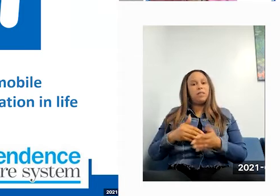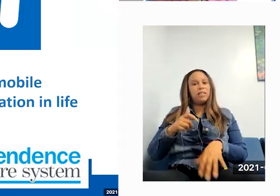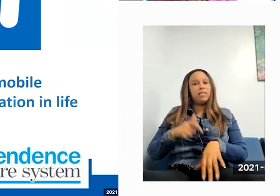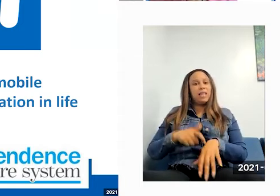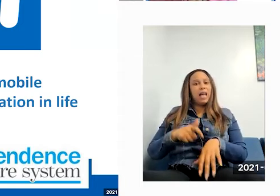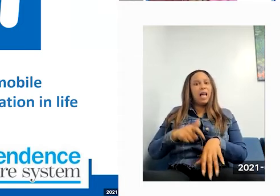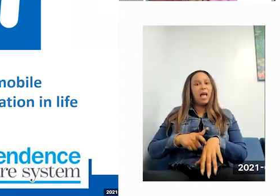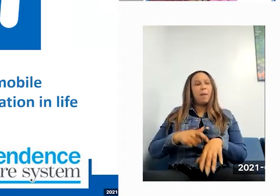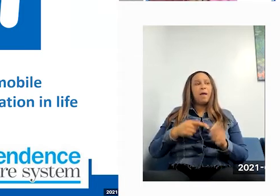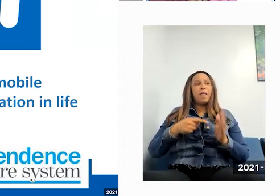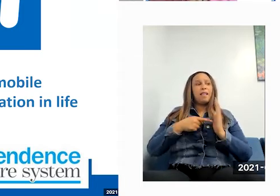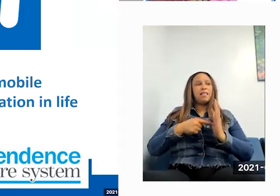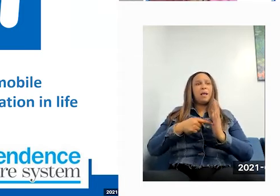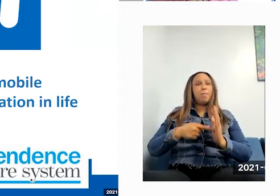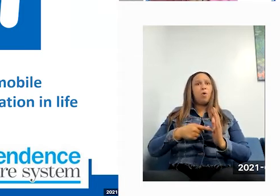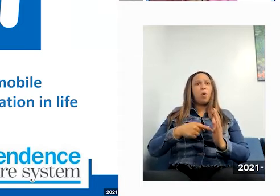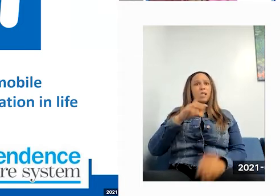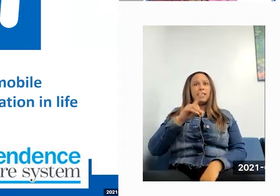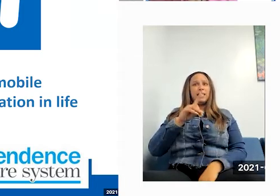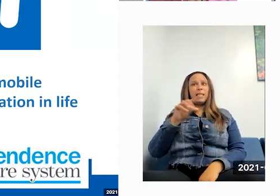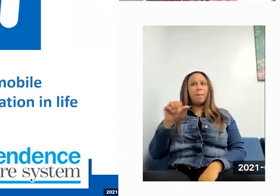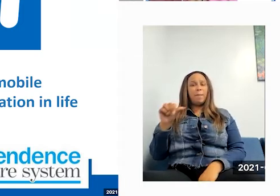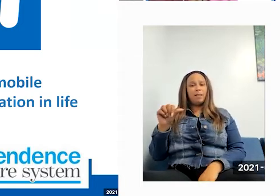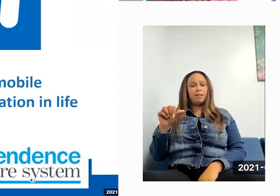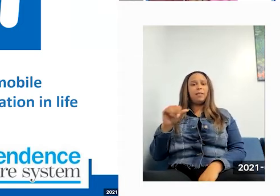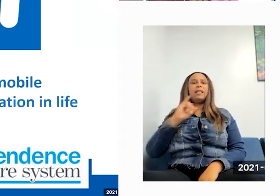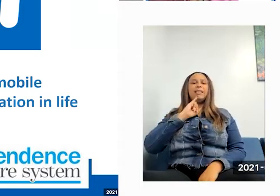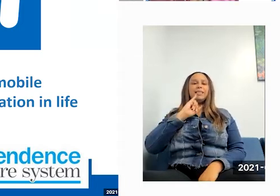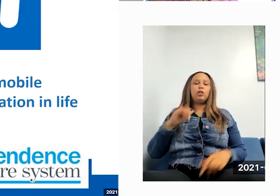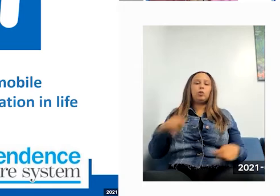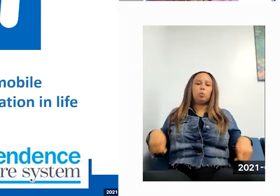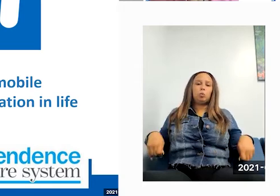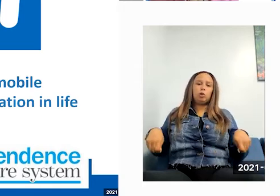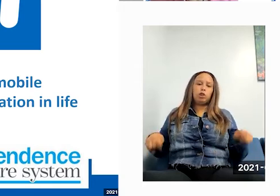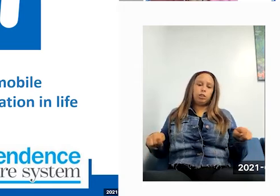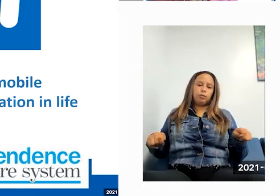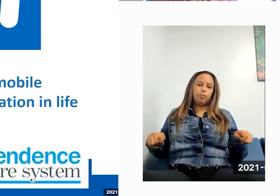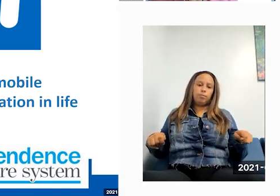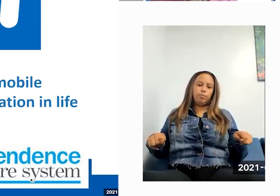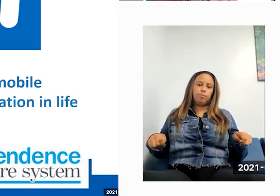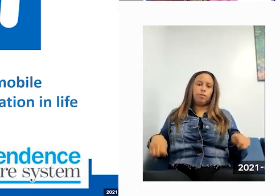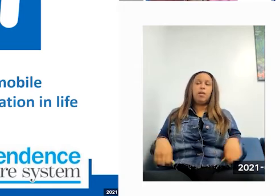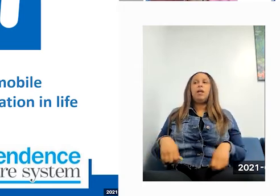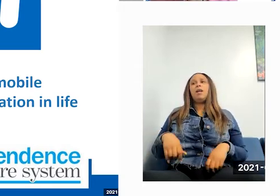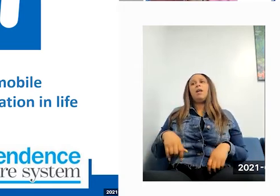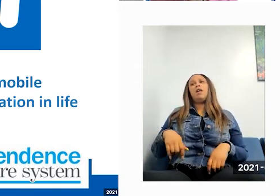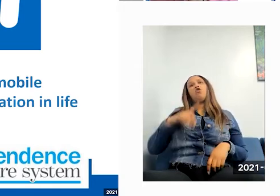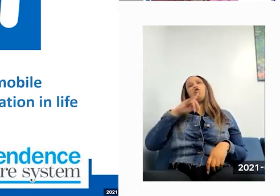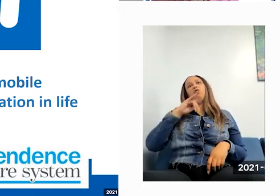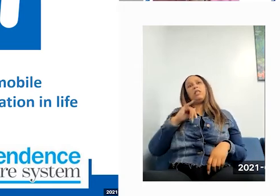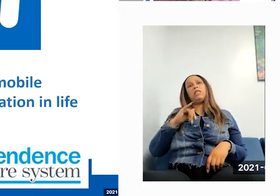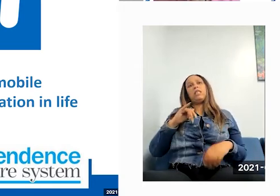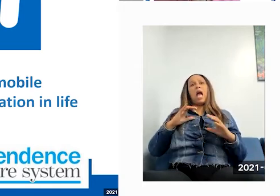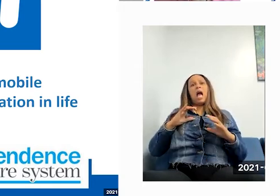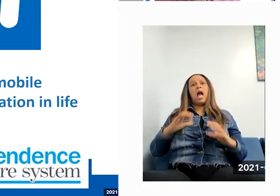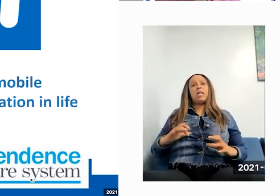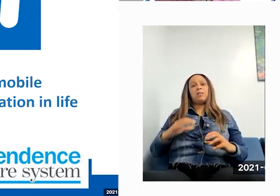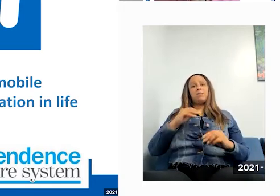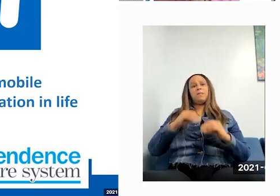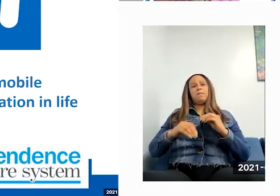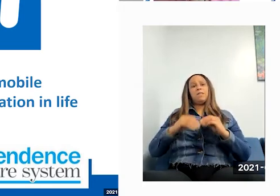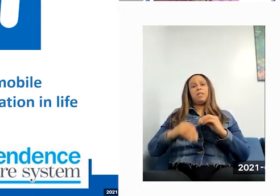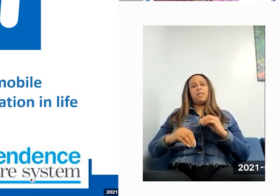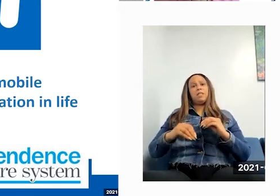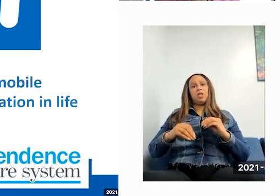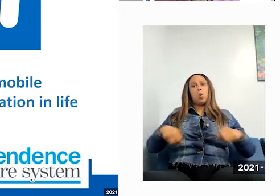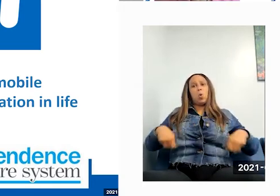of disability is the wheelchair. And customizing a wheelchair can really